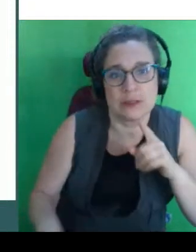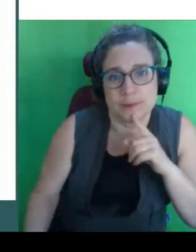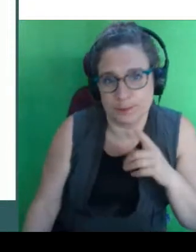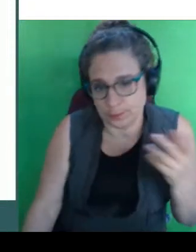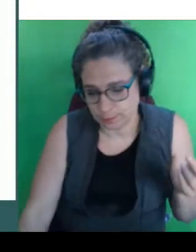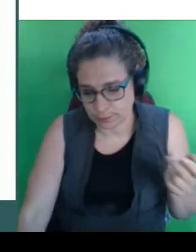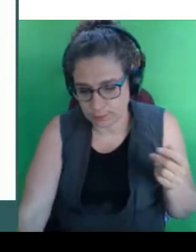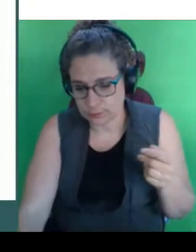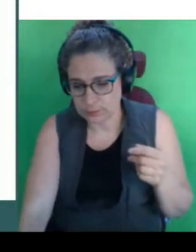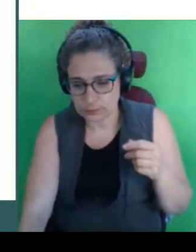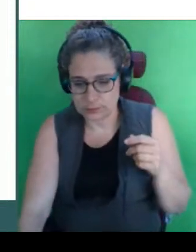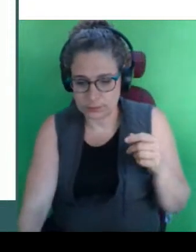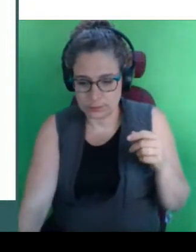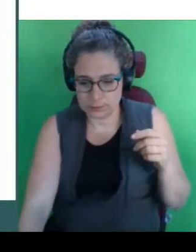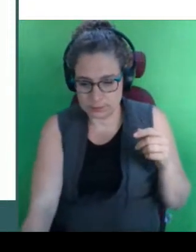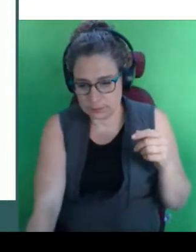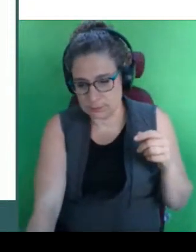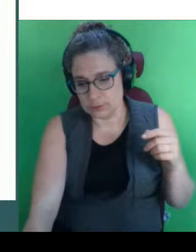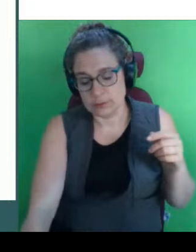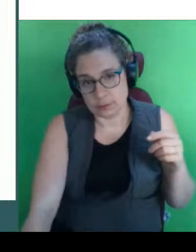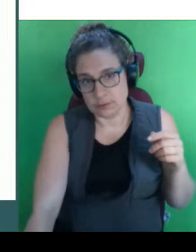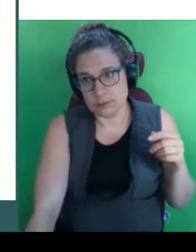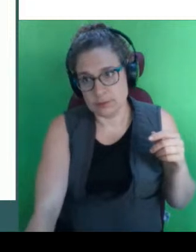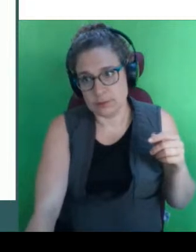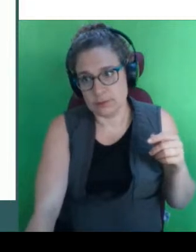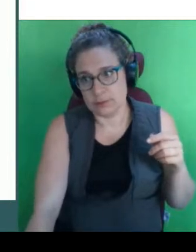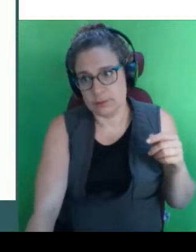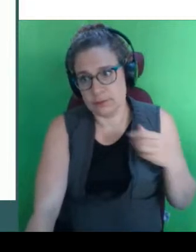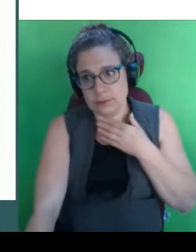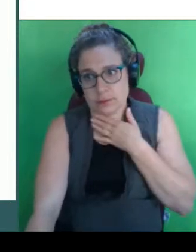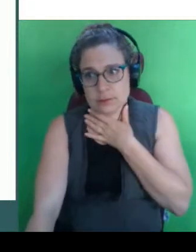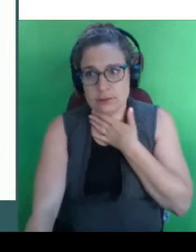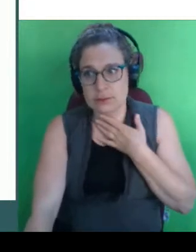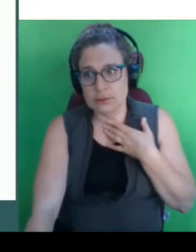so, as was asked with the last